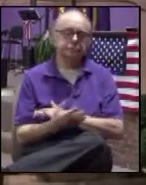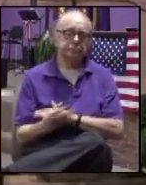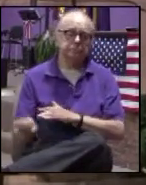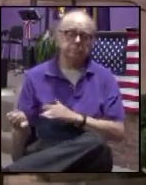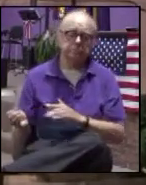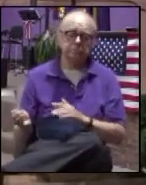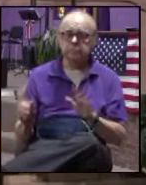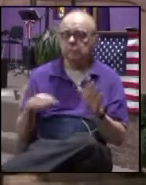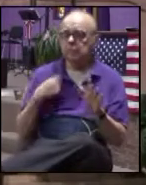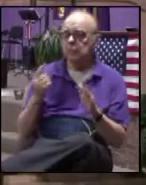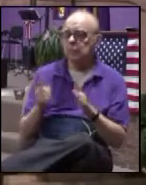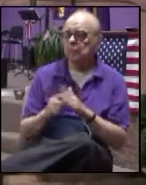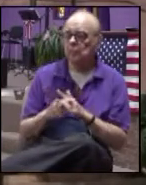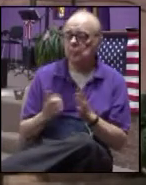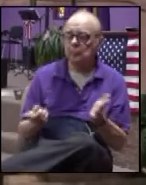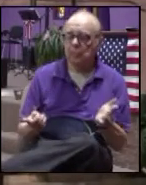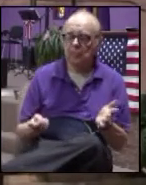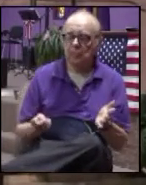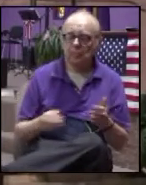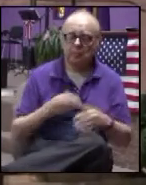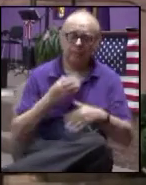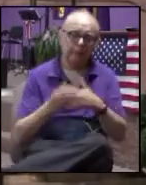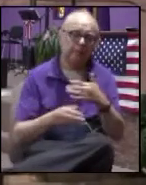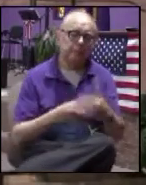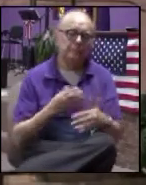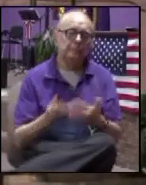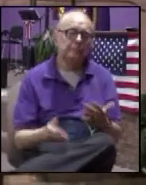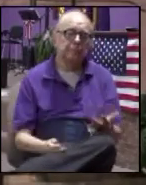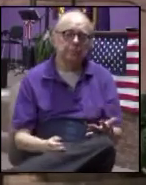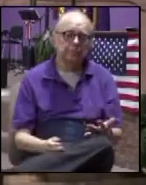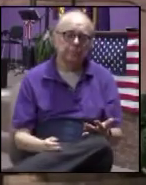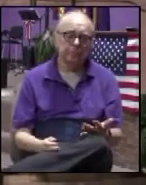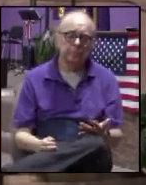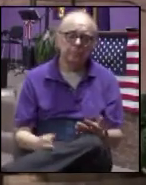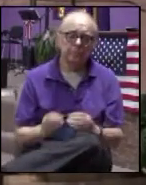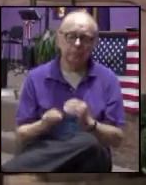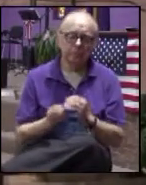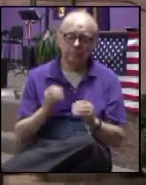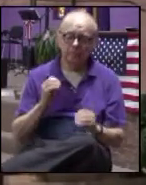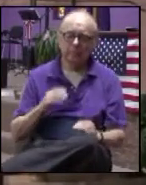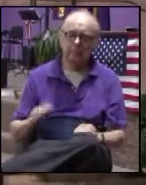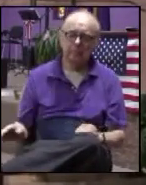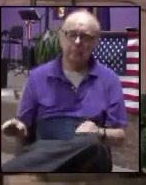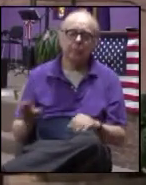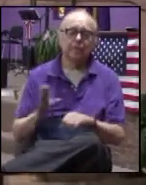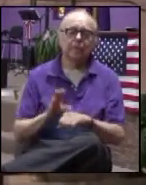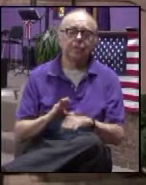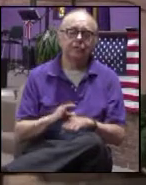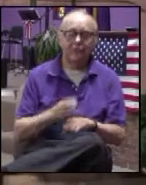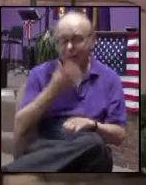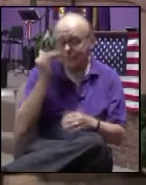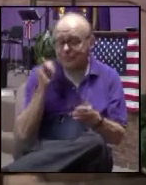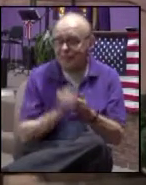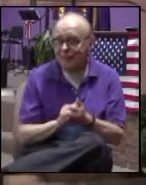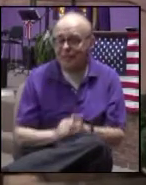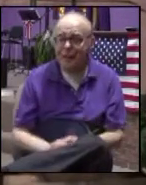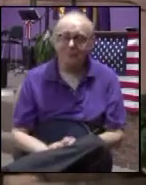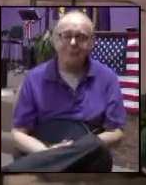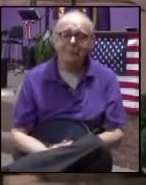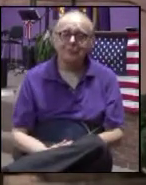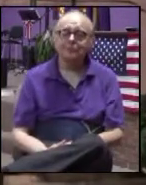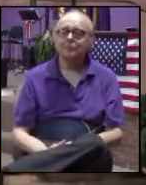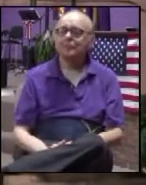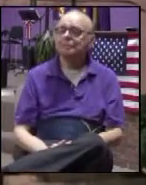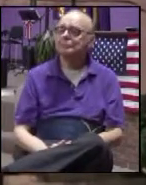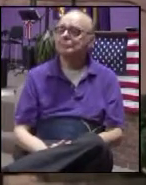we start the series. Oh, Children's Church, yeah, I forgot.